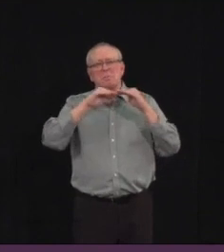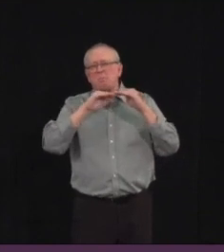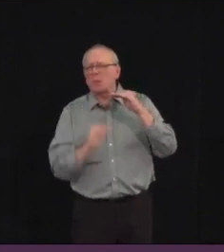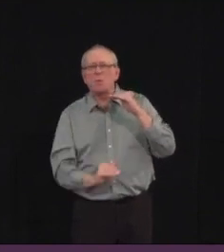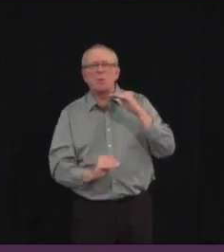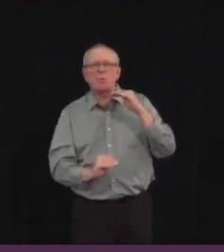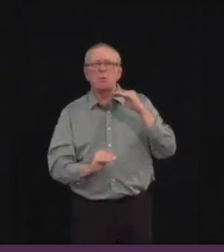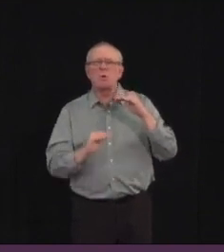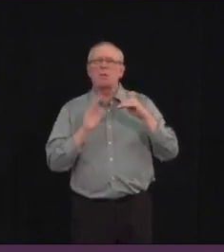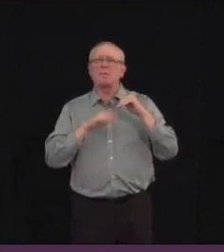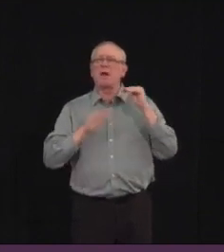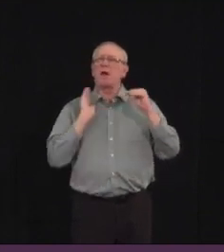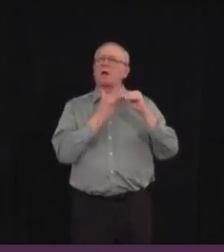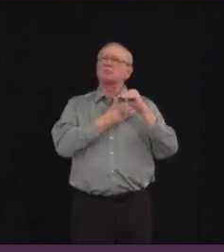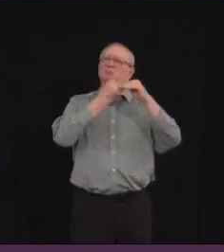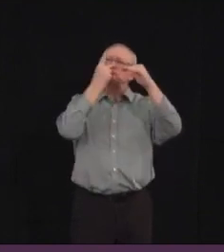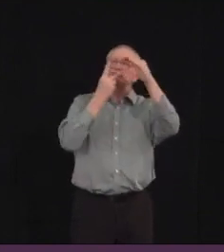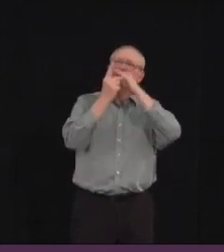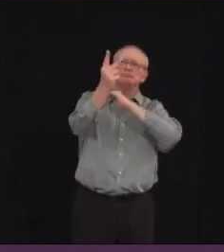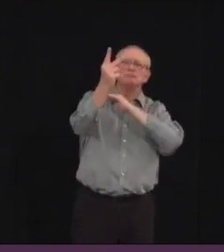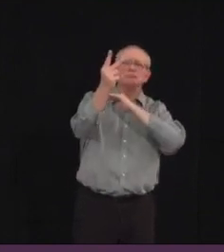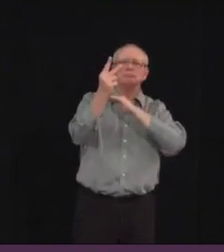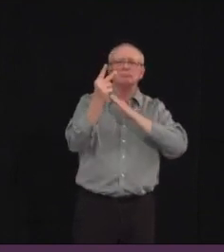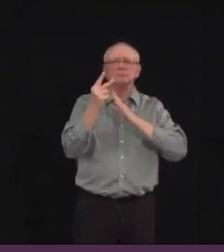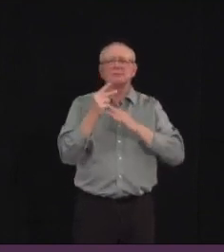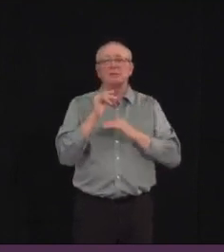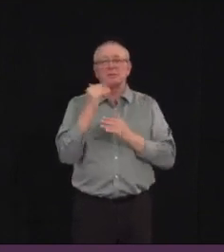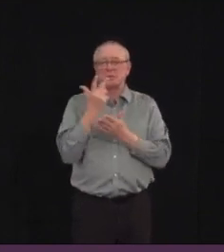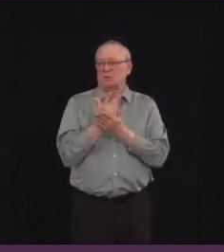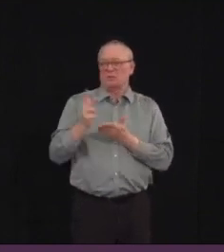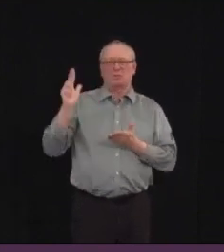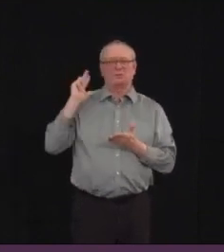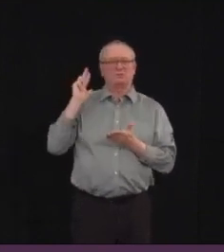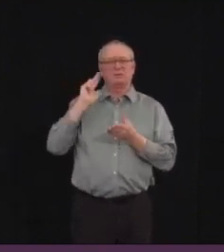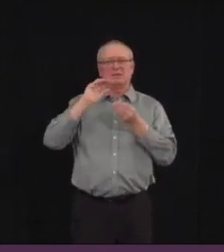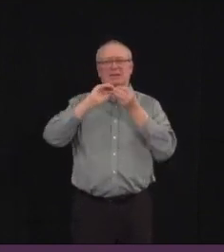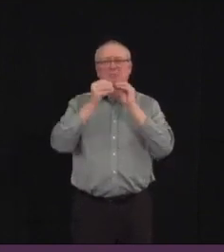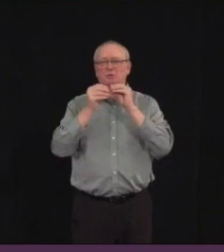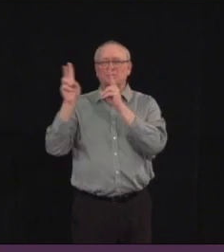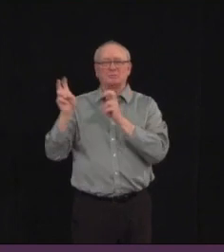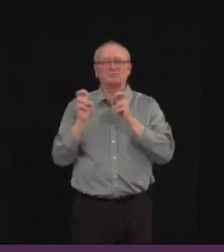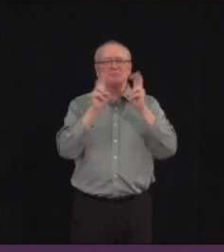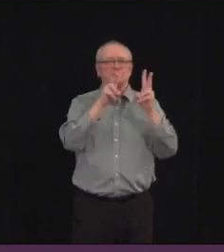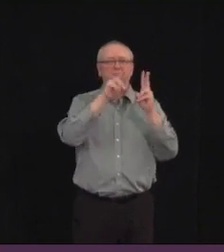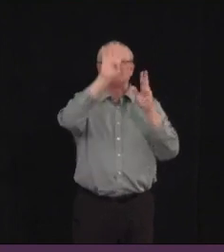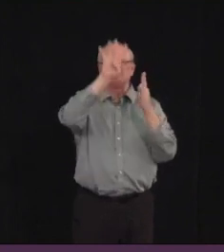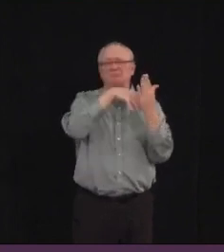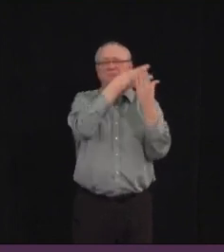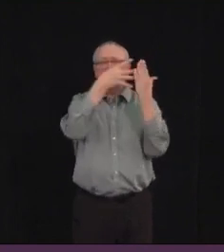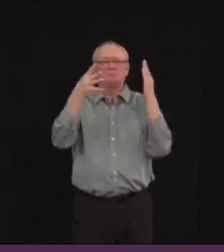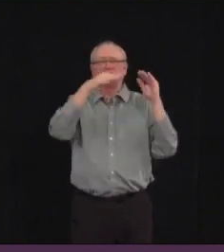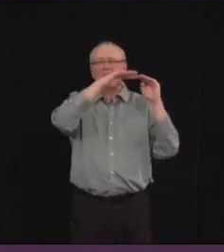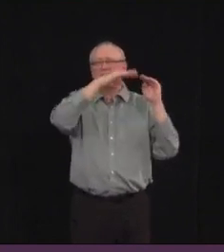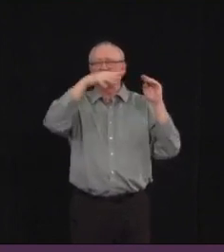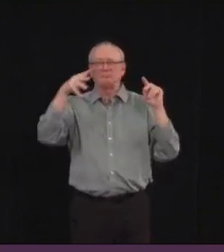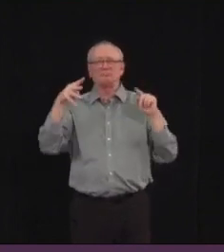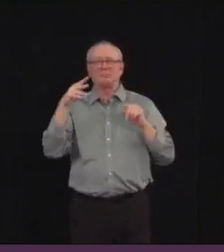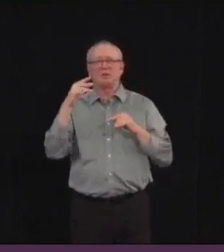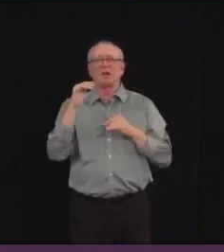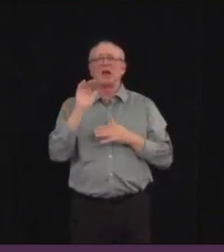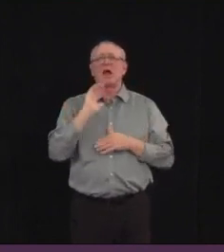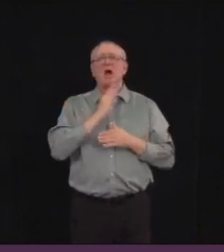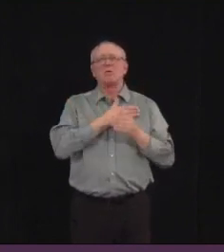modeled in the original AHS modeling of 3 weeks ago. So it is encouraging to know that we're still doing a very good job of containing